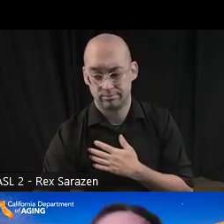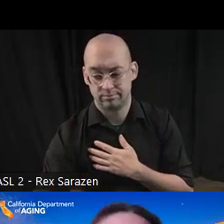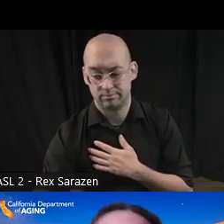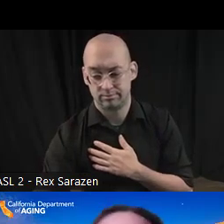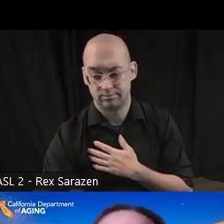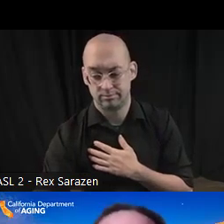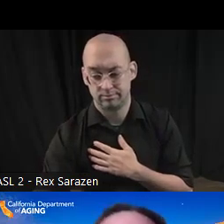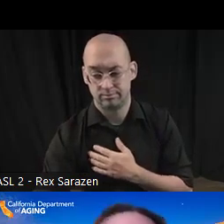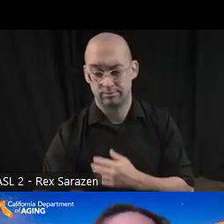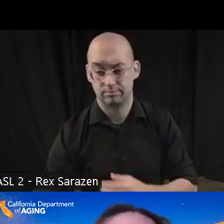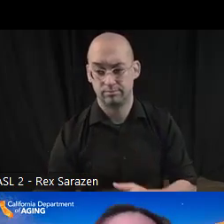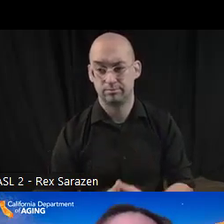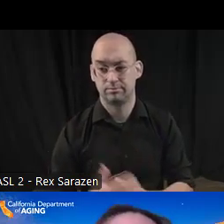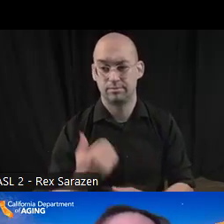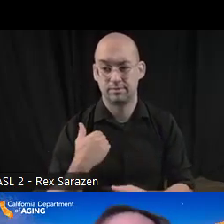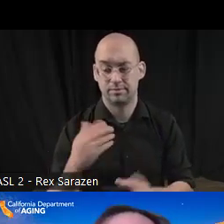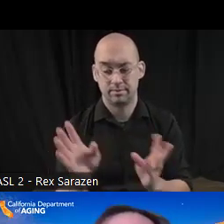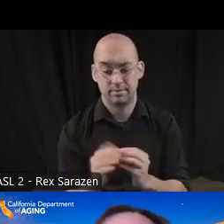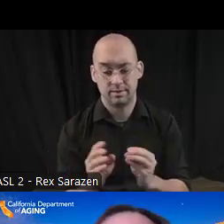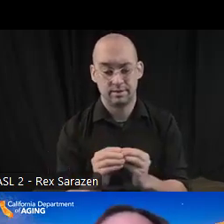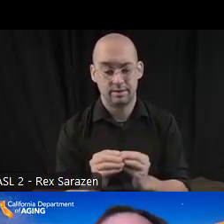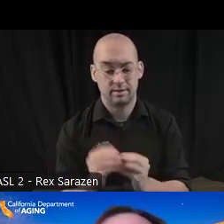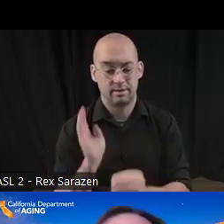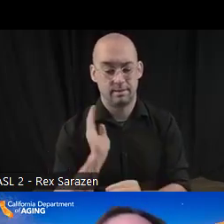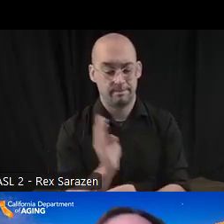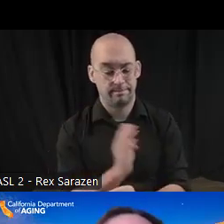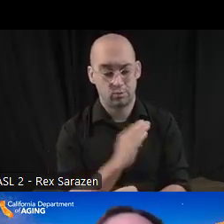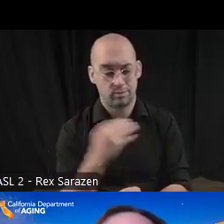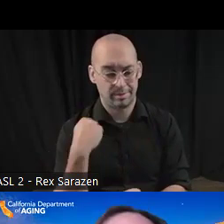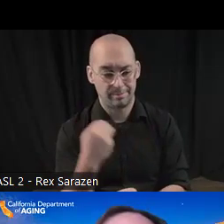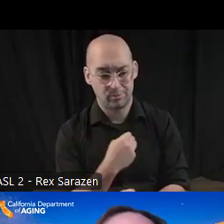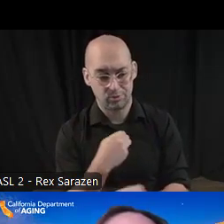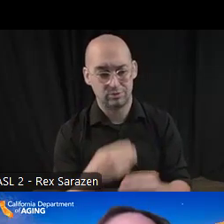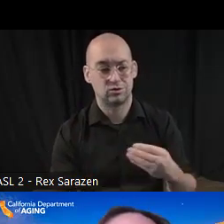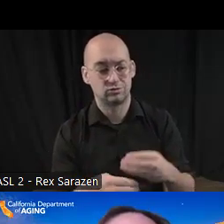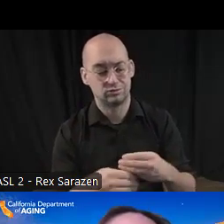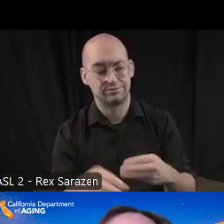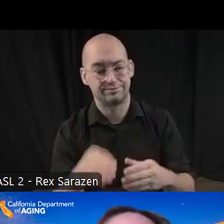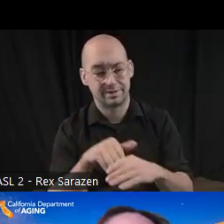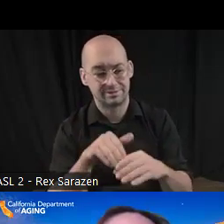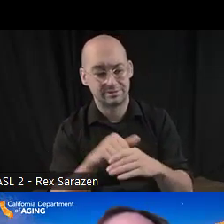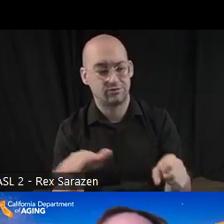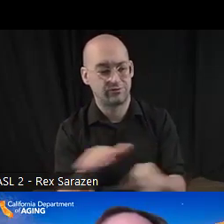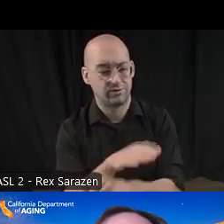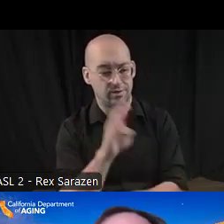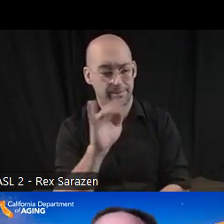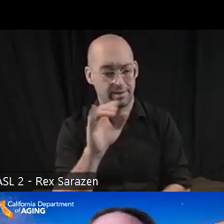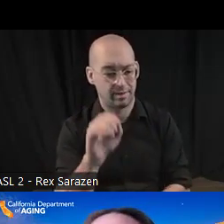So, we're meeting our board members. So you can also access their full bios in the